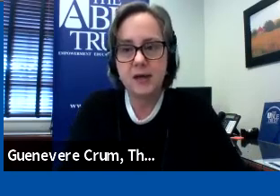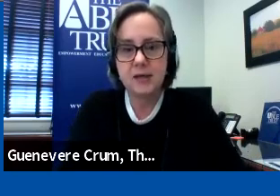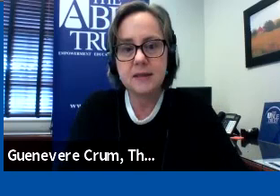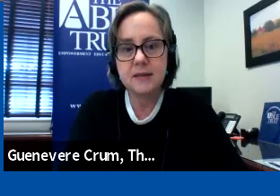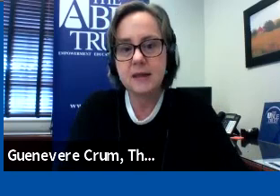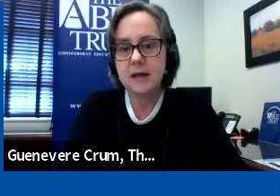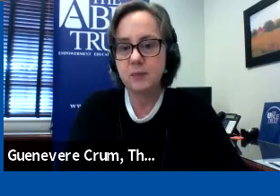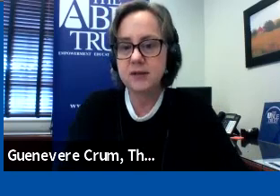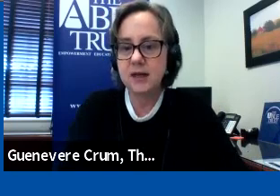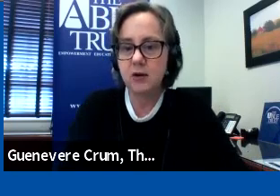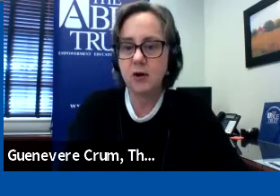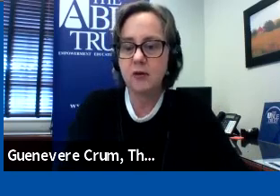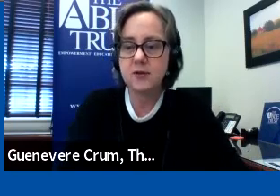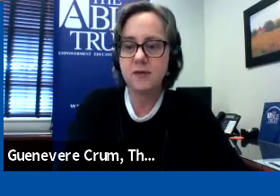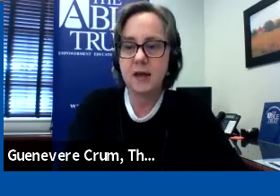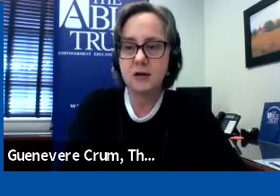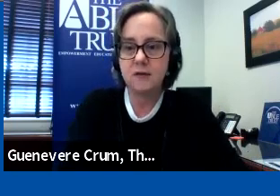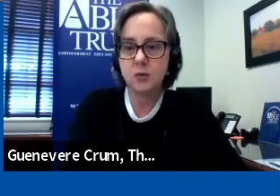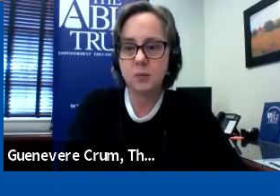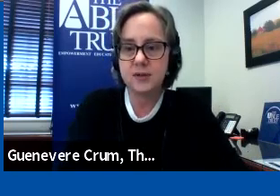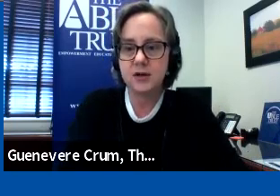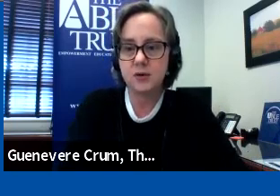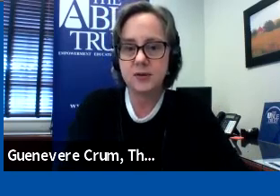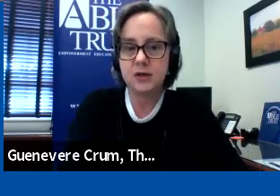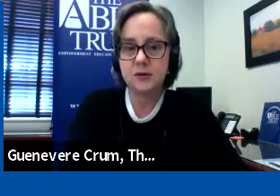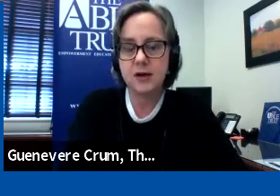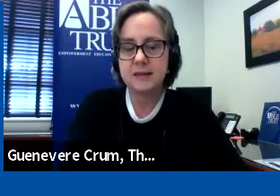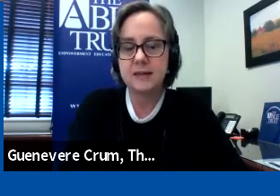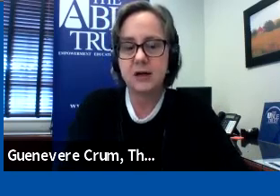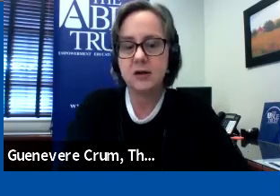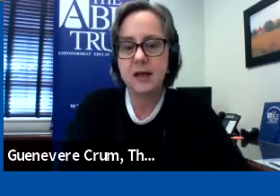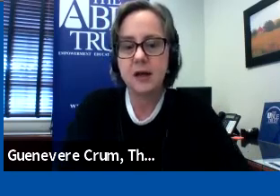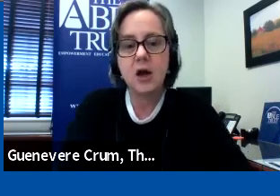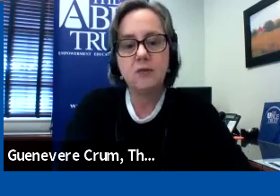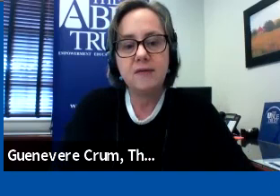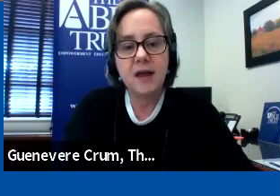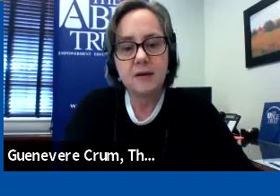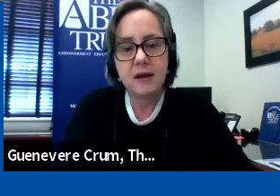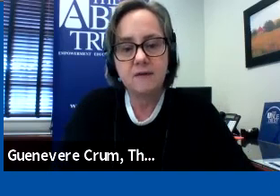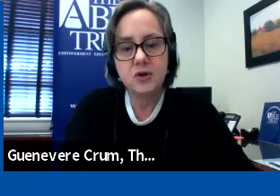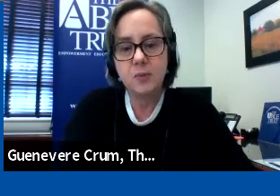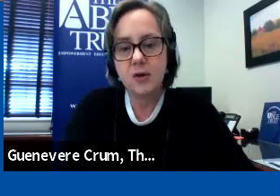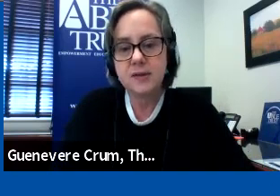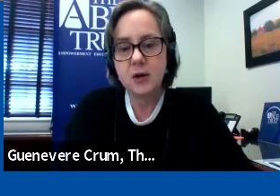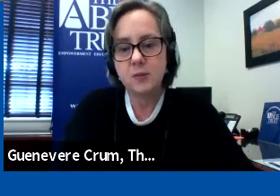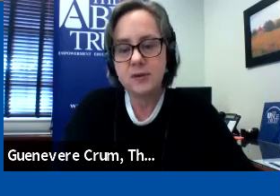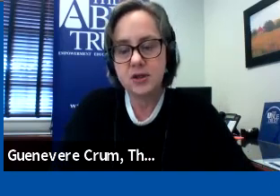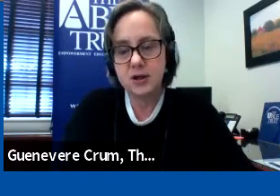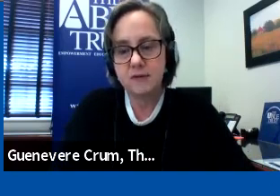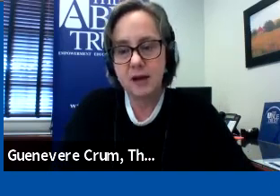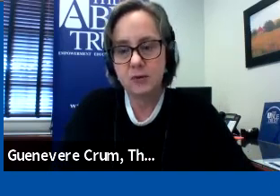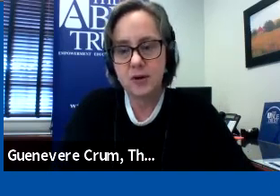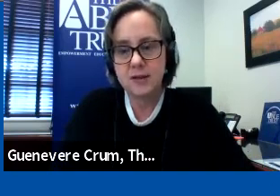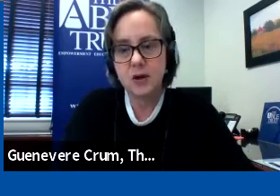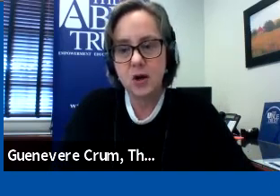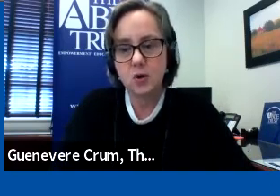and opinions expressed here are those of the individual presenters and do not necessarily reflect the official policy or position